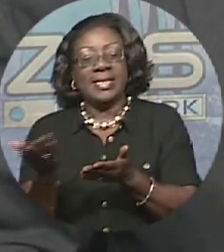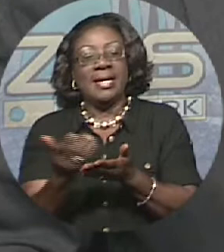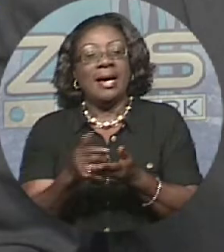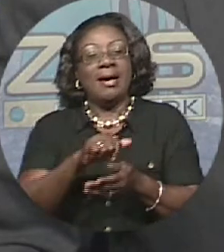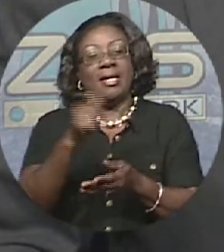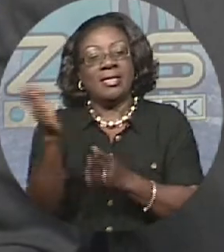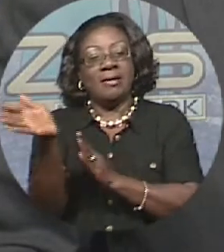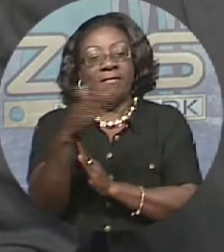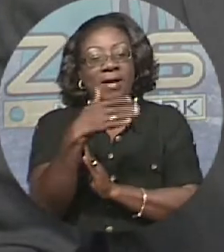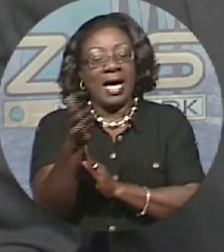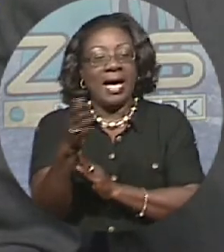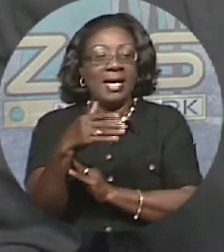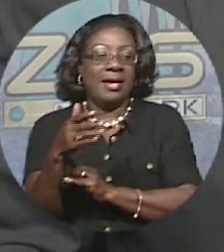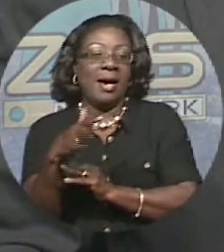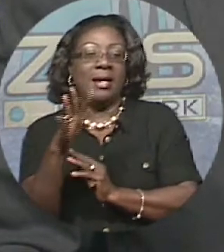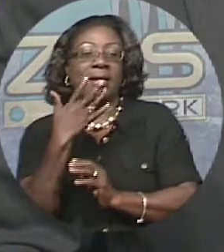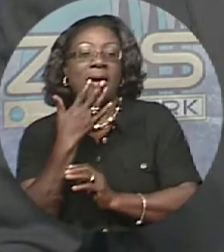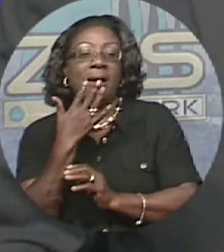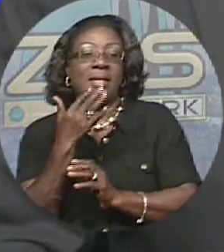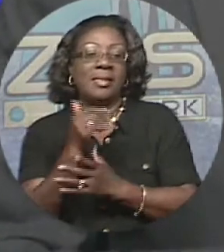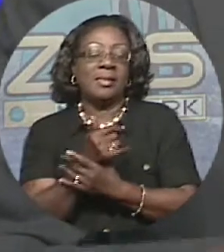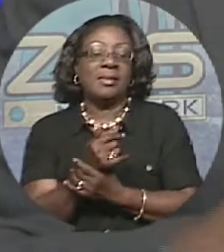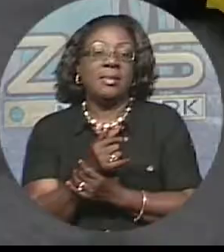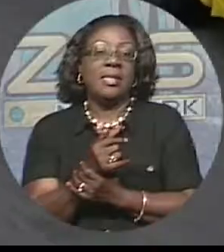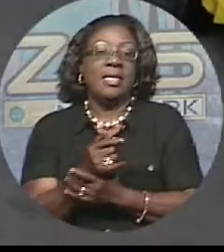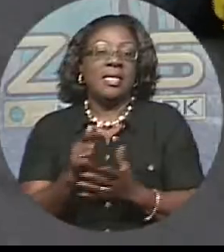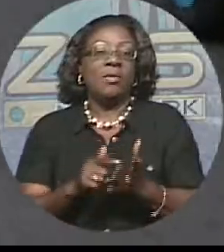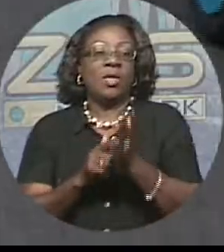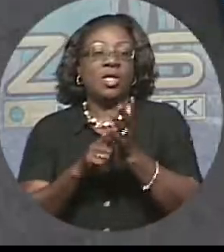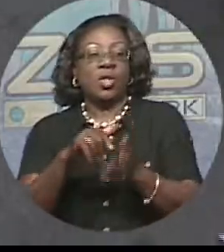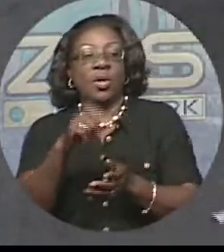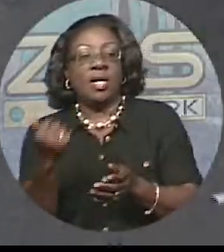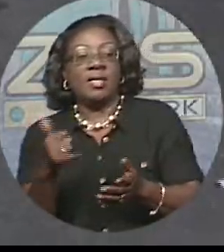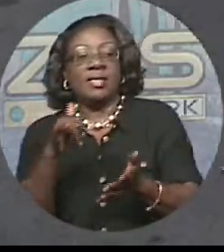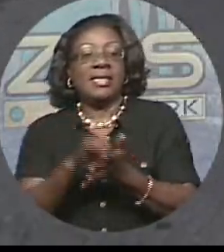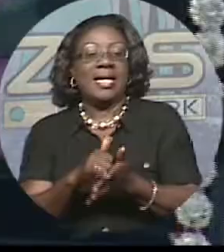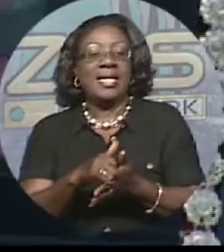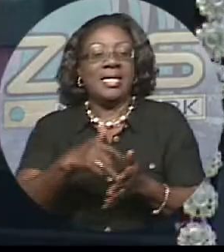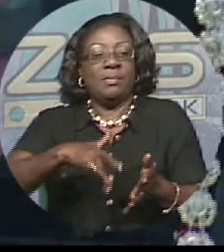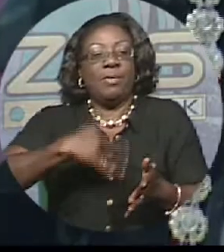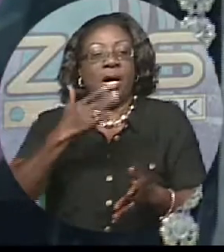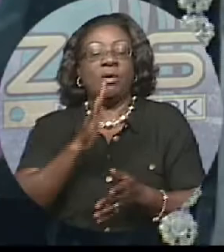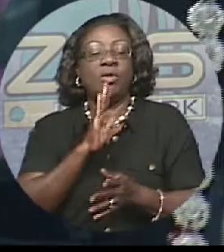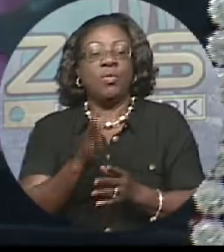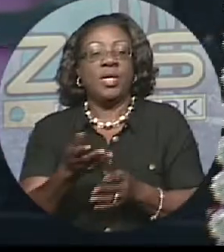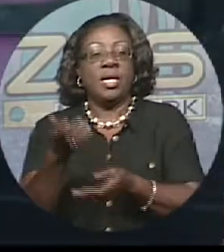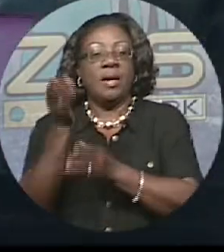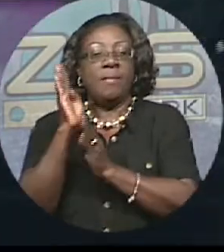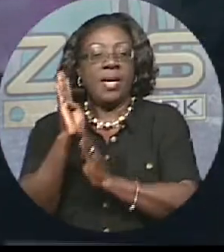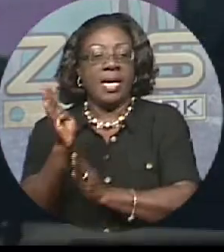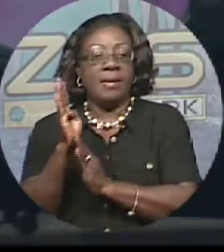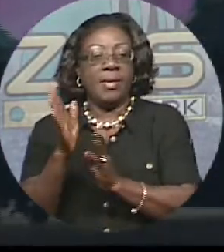King says it's all in an effort to show others that he's proud to be Bahamian.